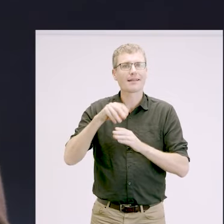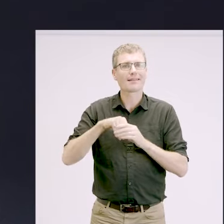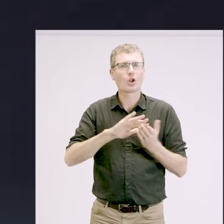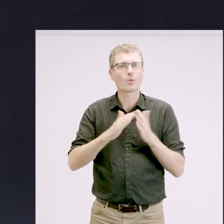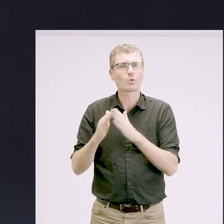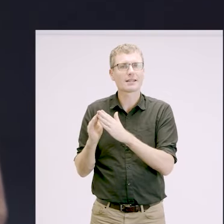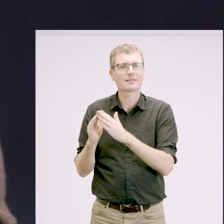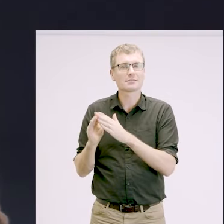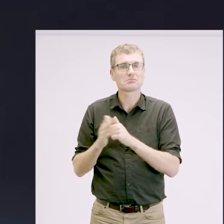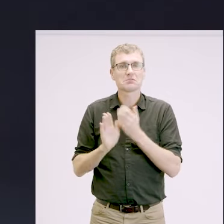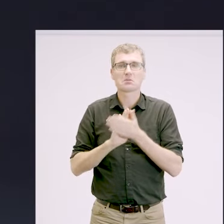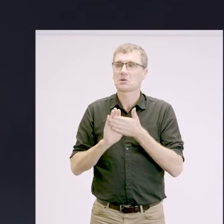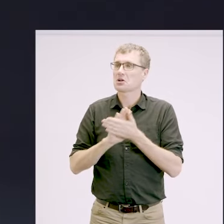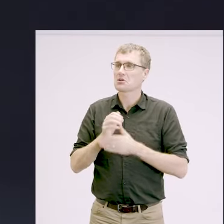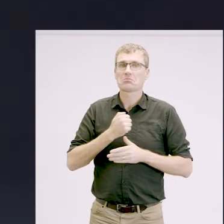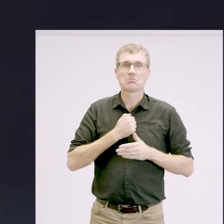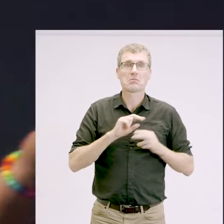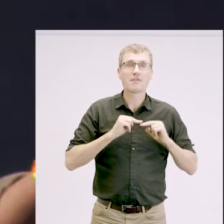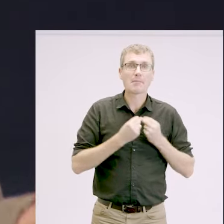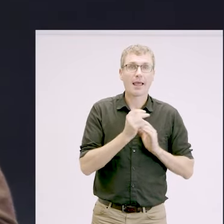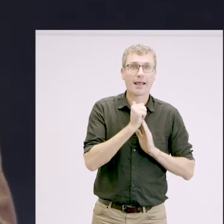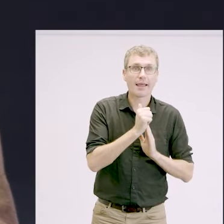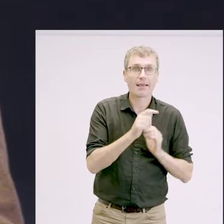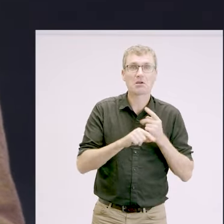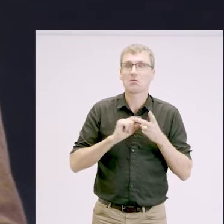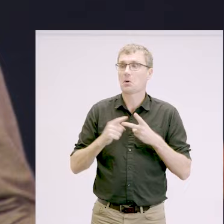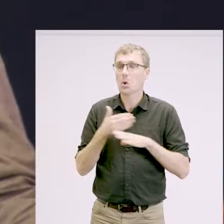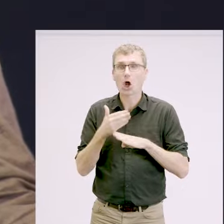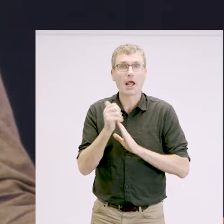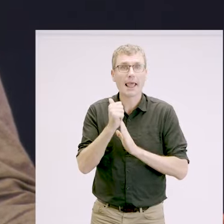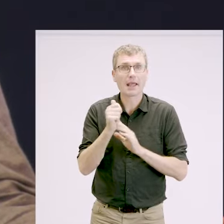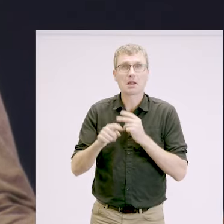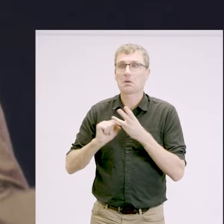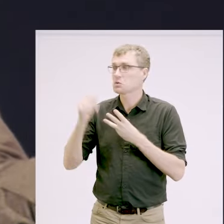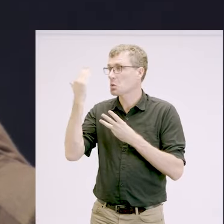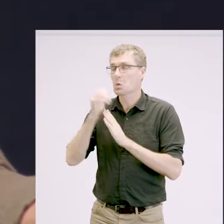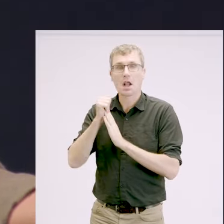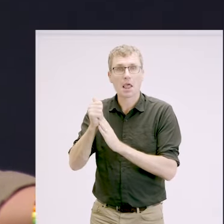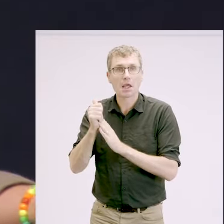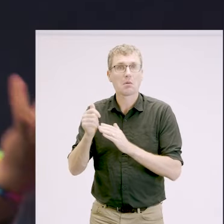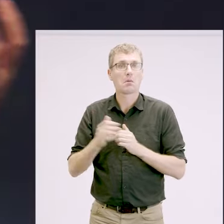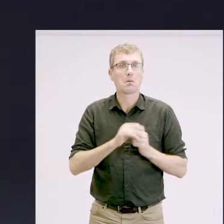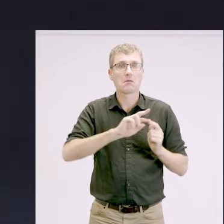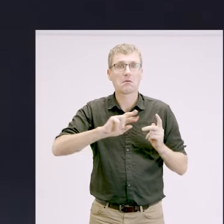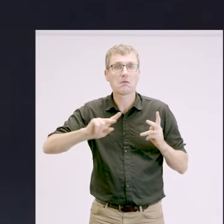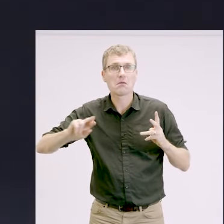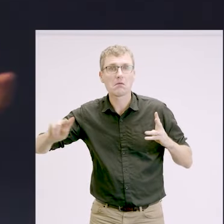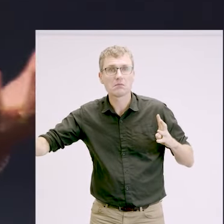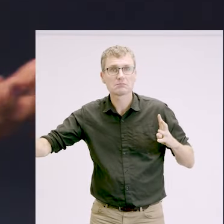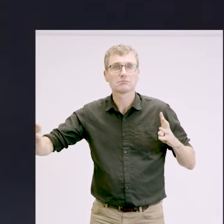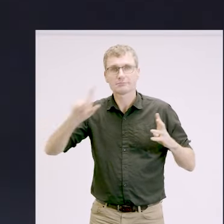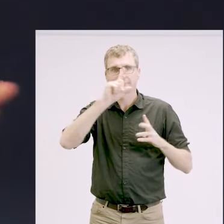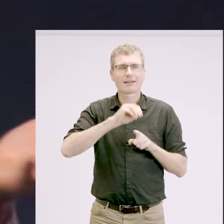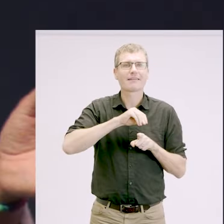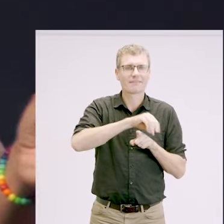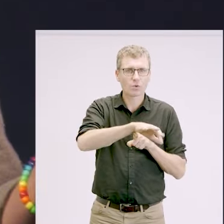teach you how to be leaders in your community, whether that be the community of your family or your work life or the school that you go to or